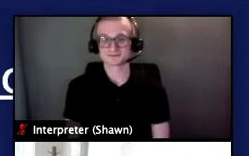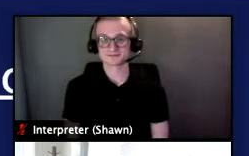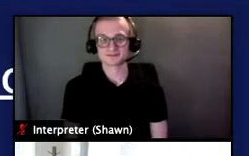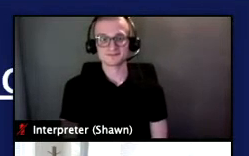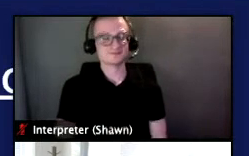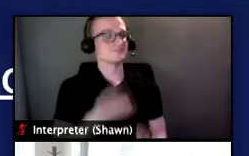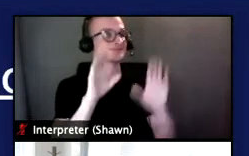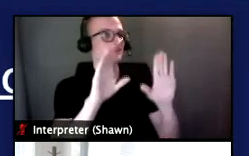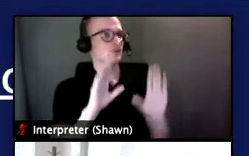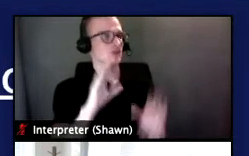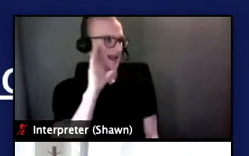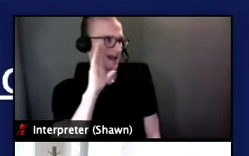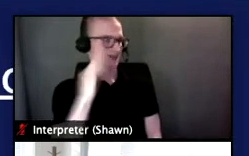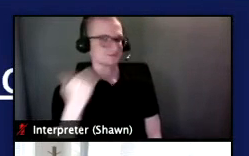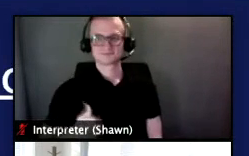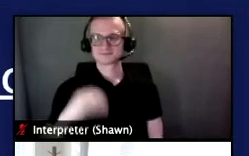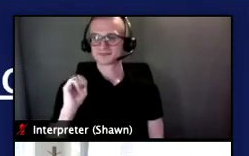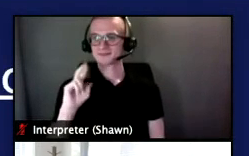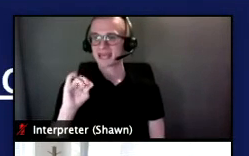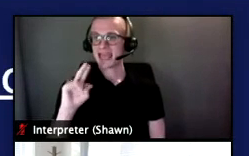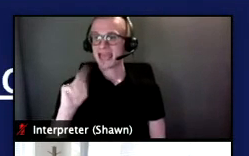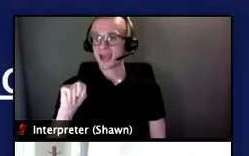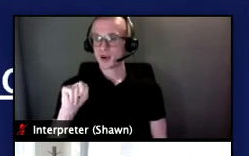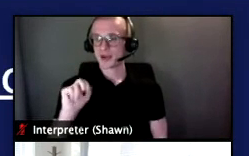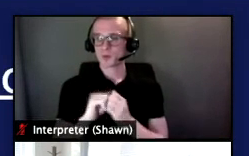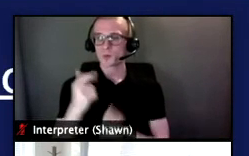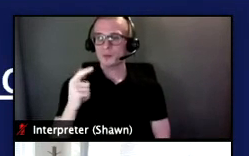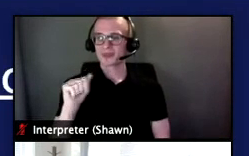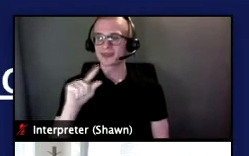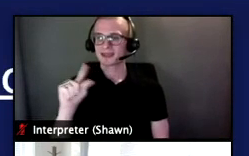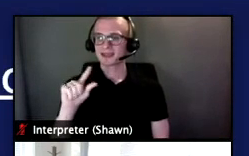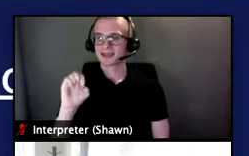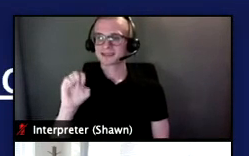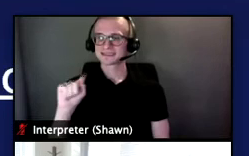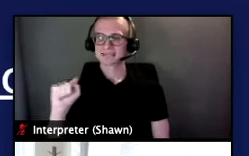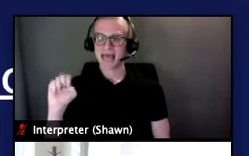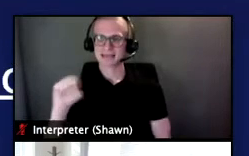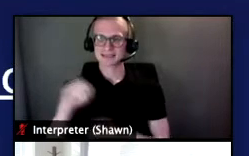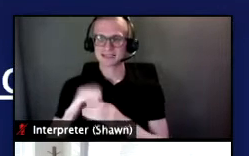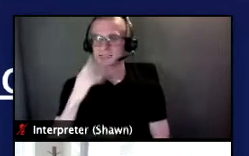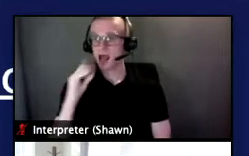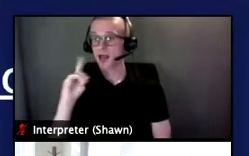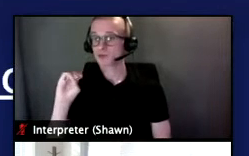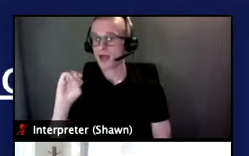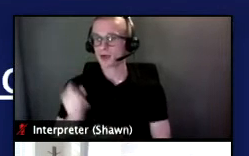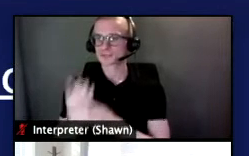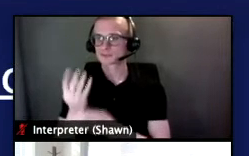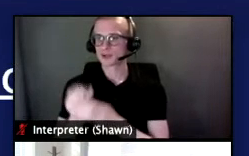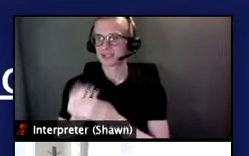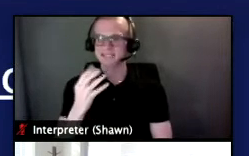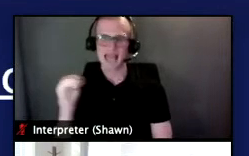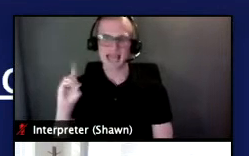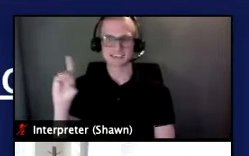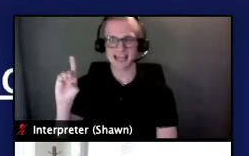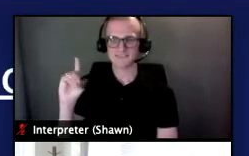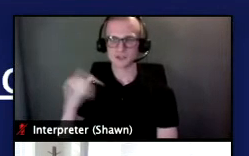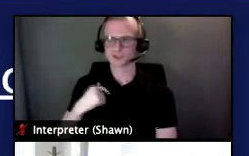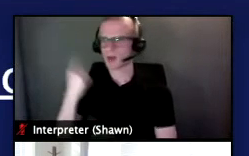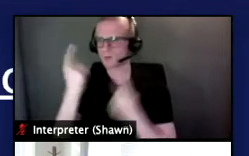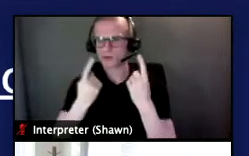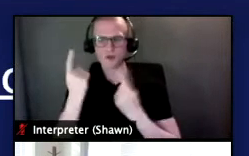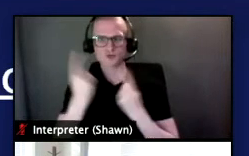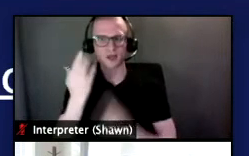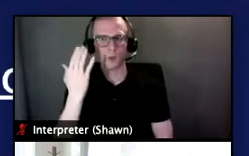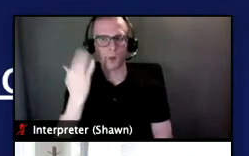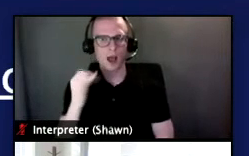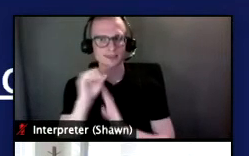Great. Hi, this is Erin Prater with the Gazette in Colorado Springs and Denver. I was just wondering why the state isn't being more transparent. You know,